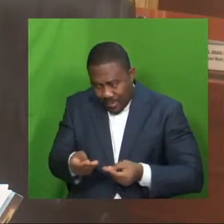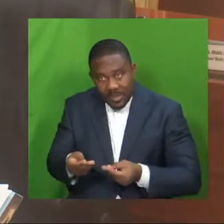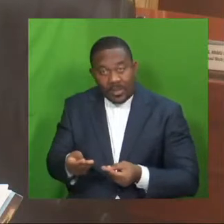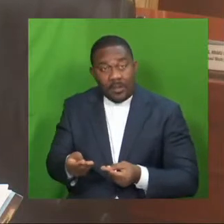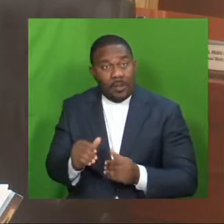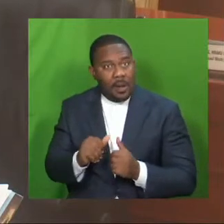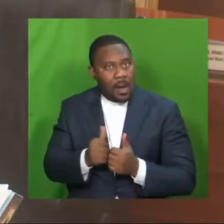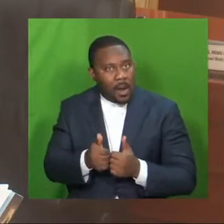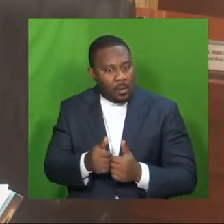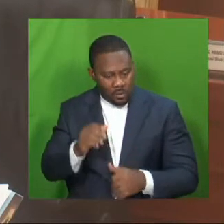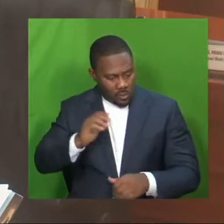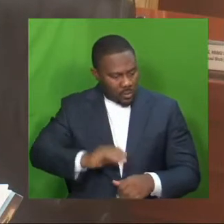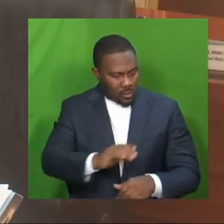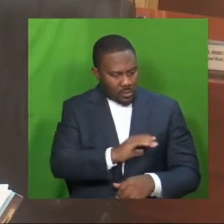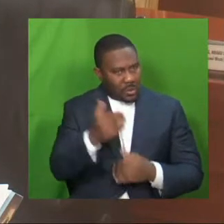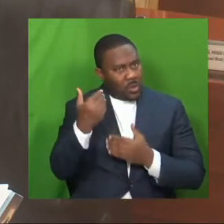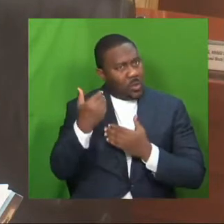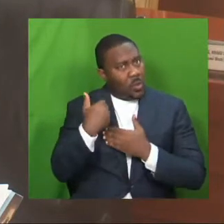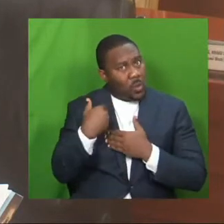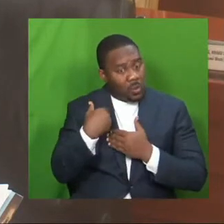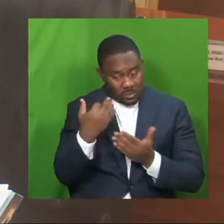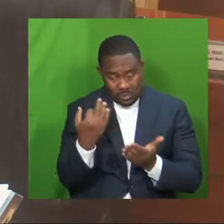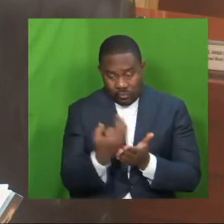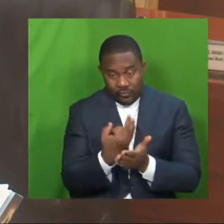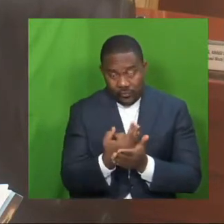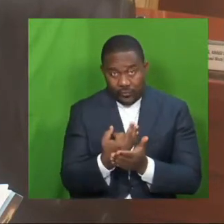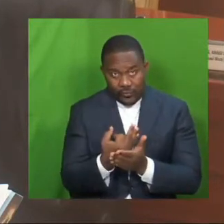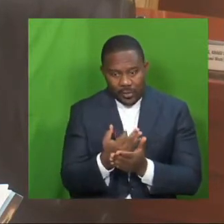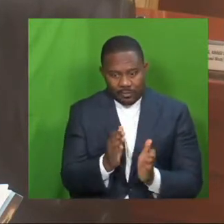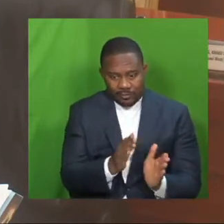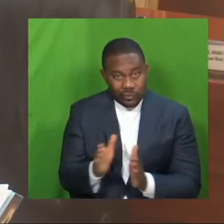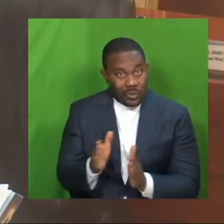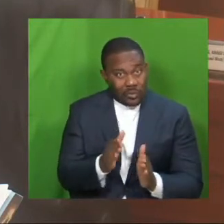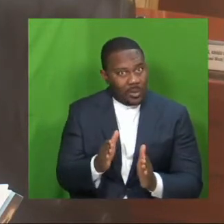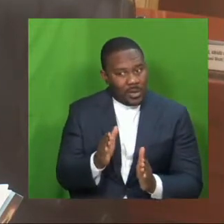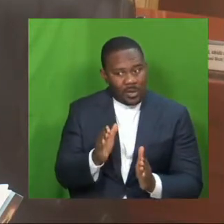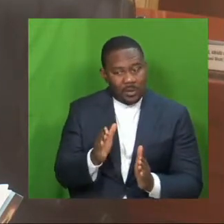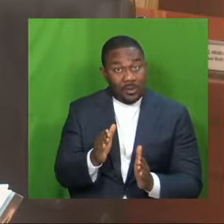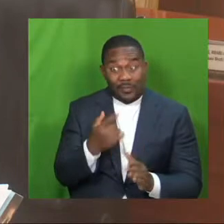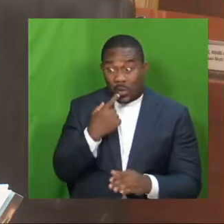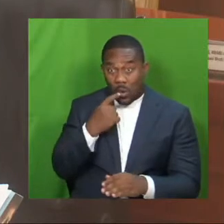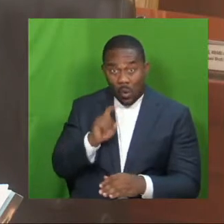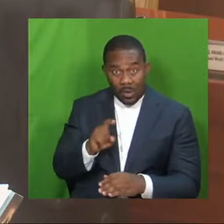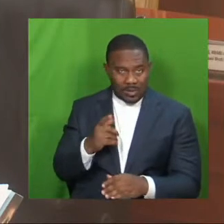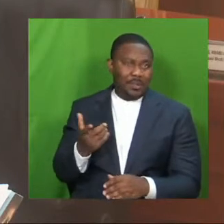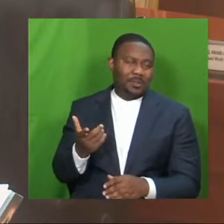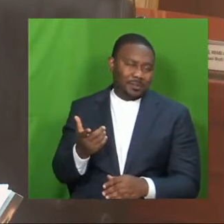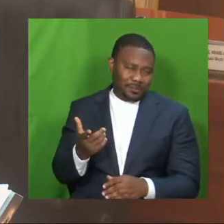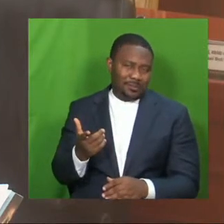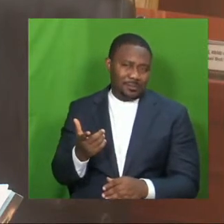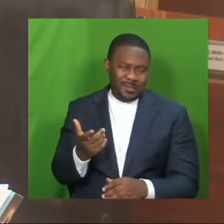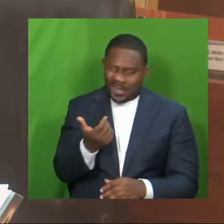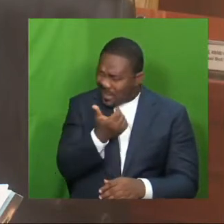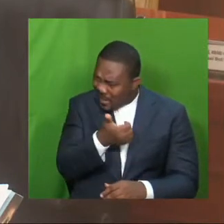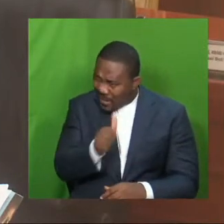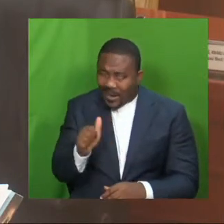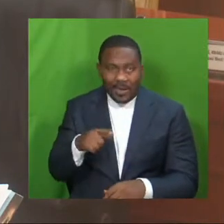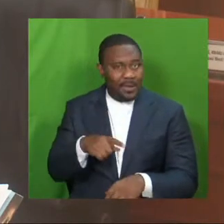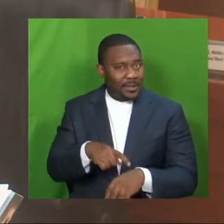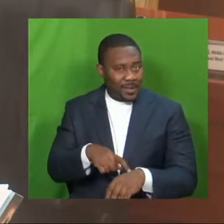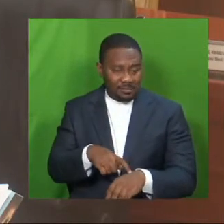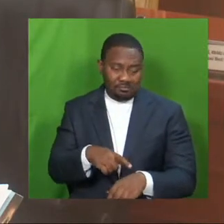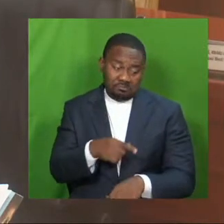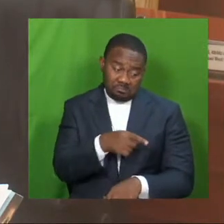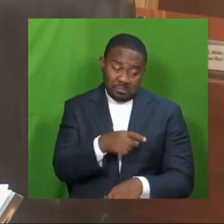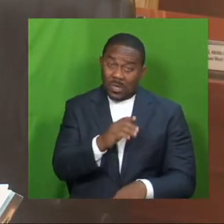by the committee responsible for financial measures in Parliament, whenever the committee is